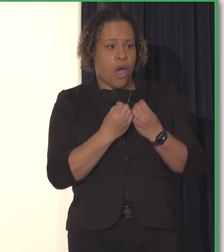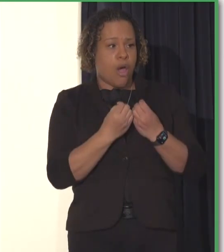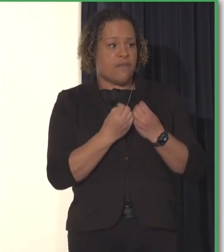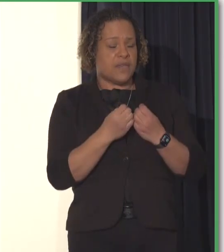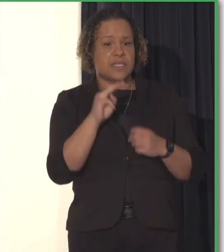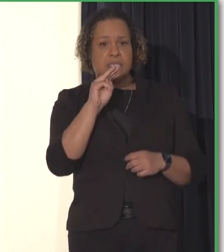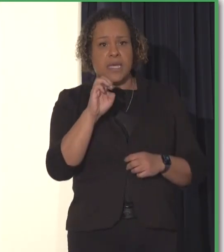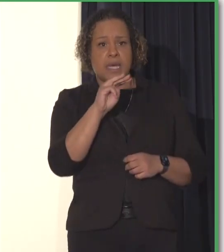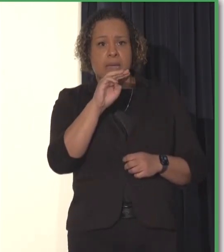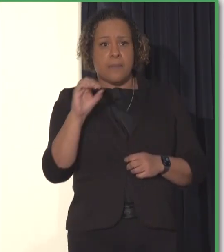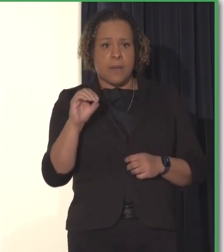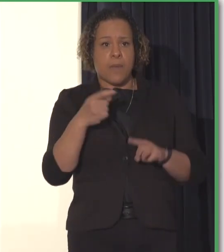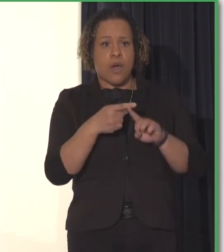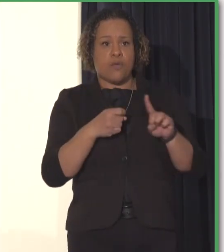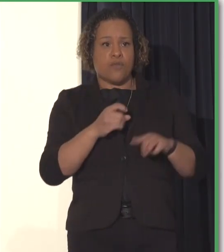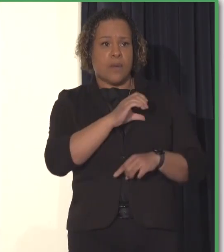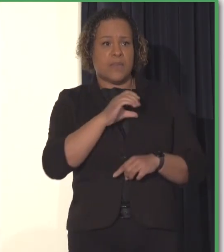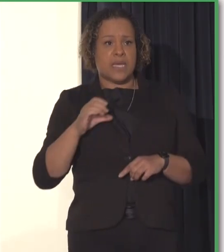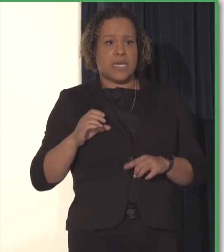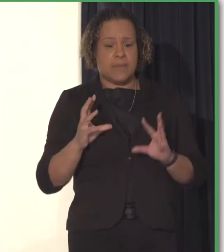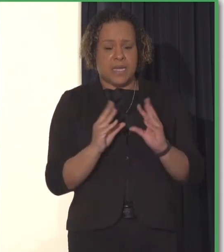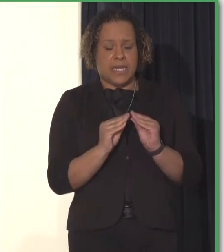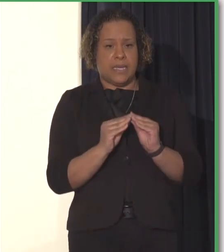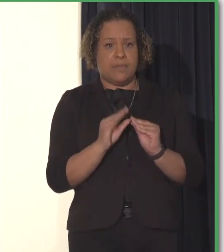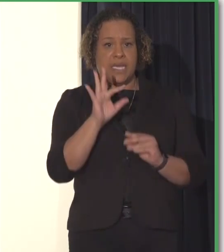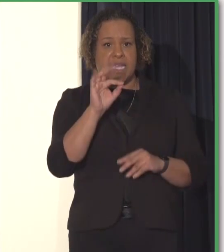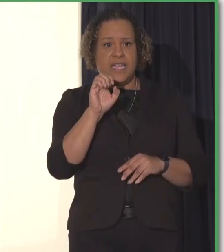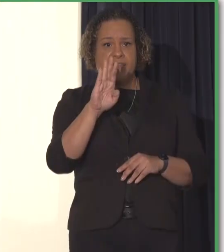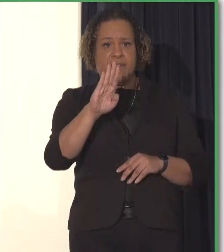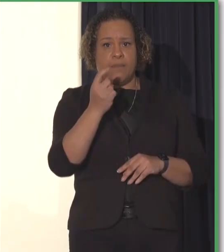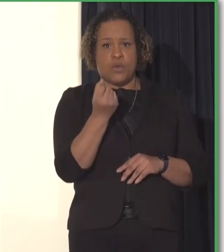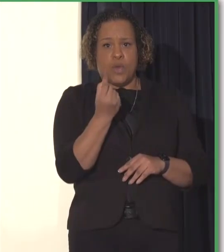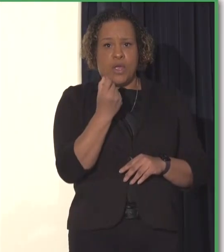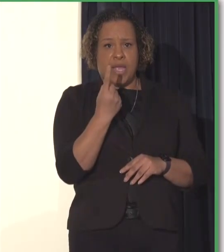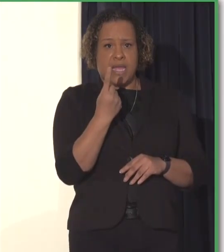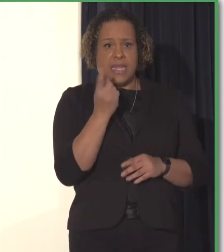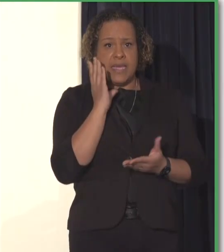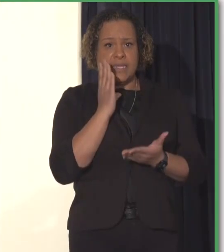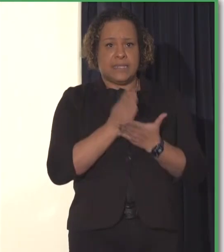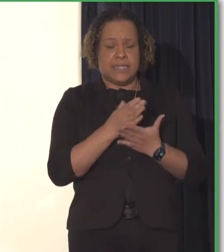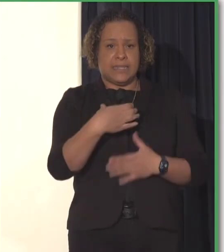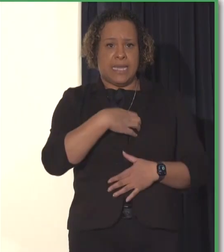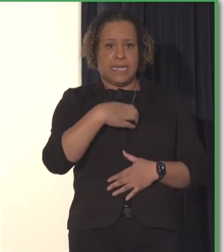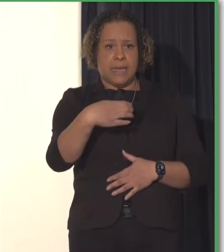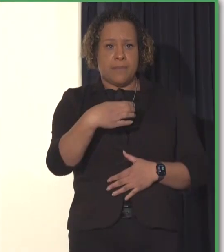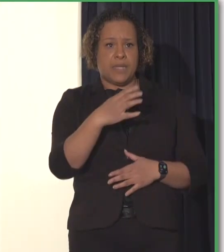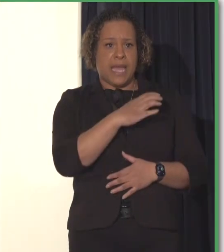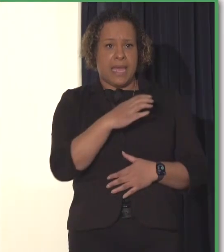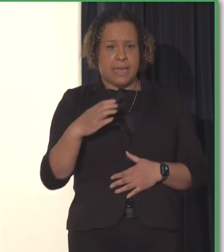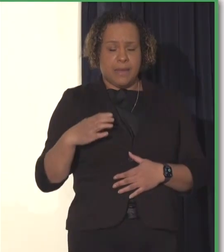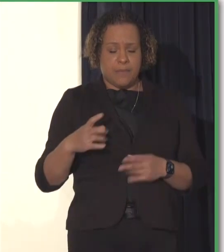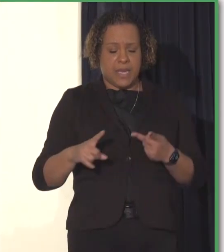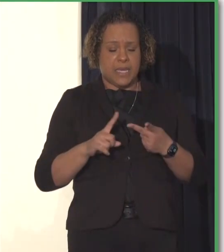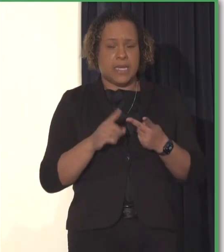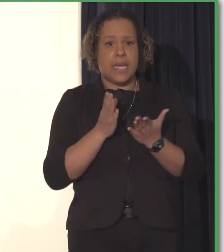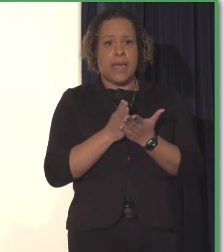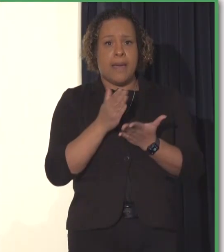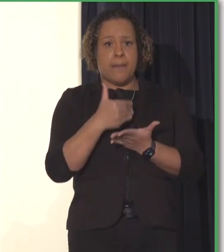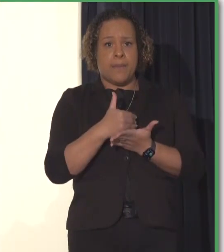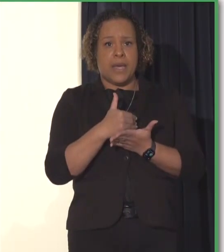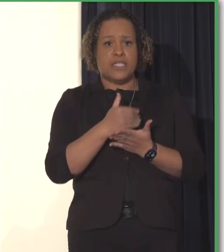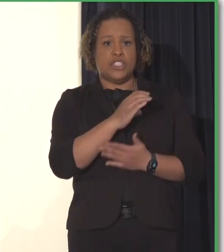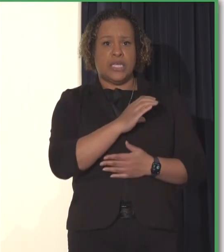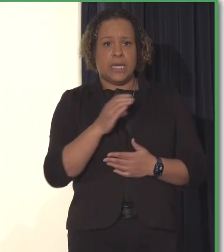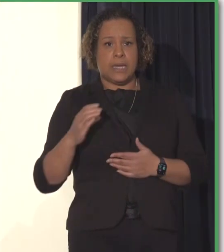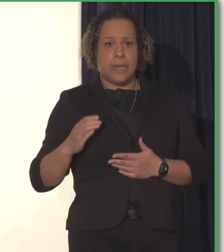the committee meetings held February 11th, the Citizen Complaint Committee, Budget Committee memorandum,